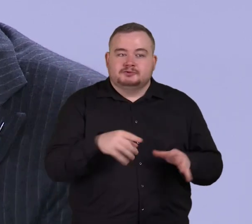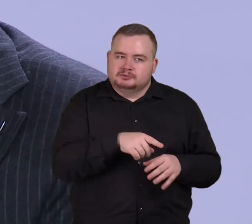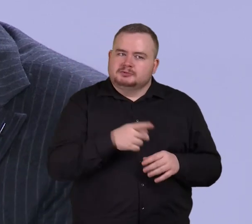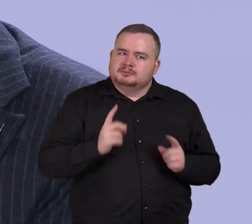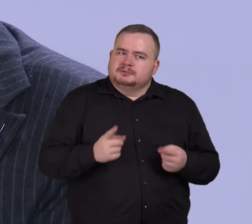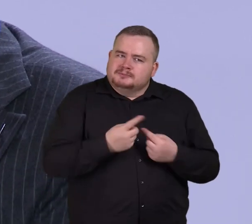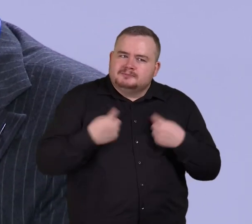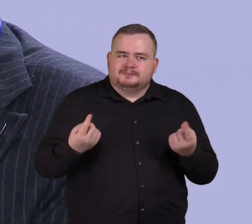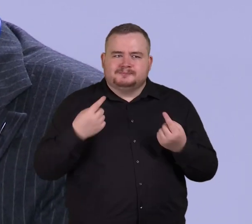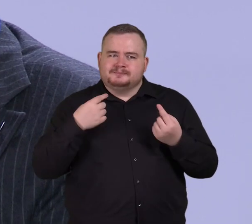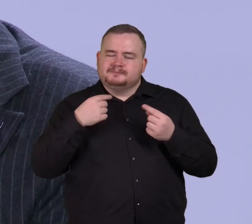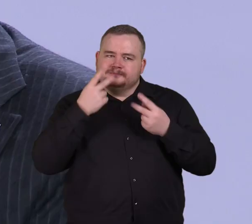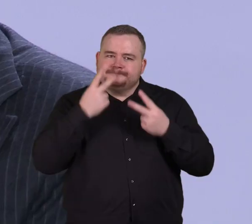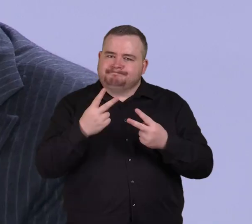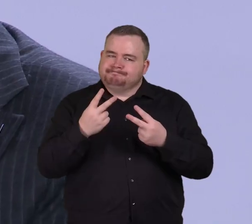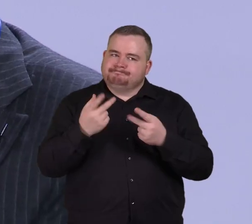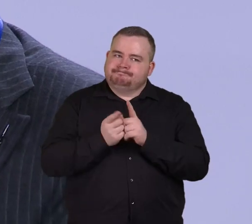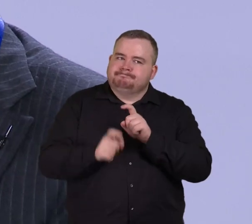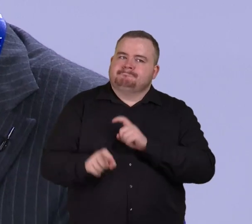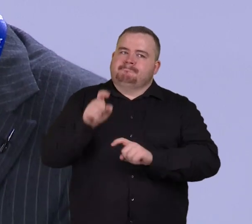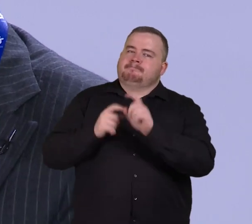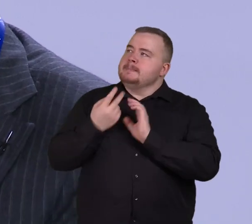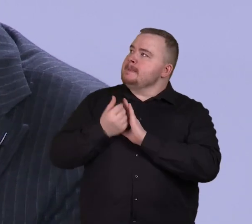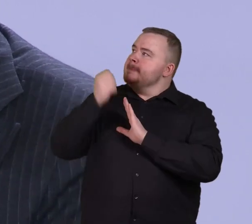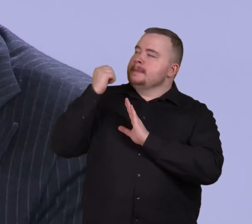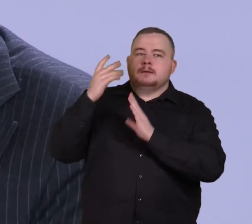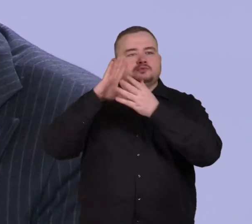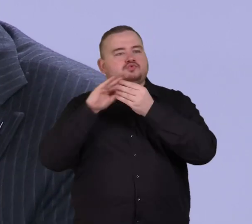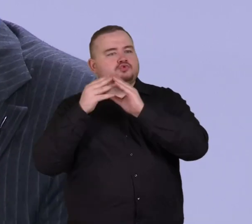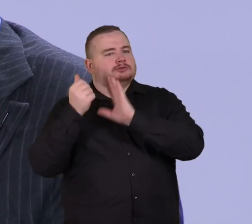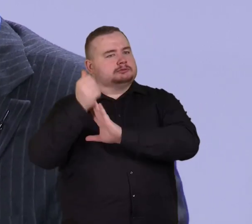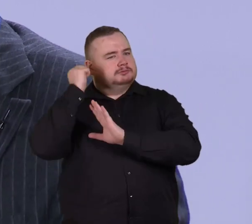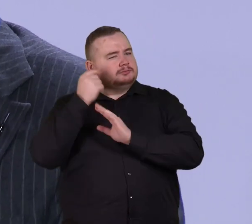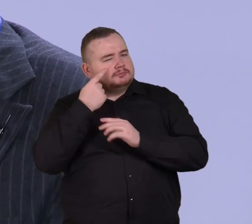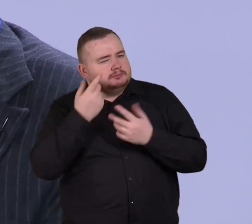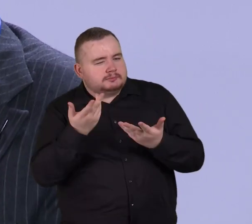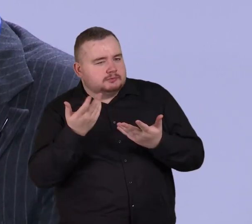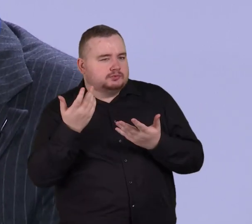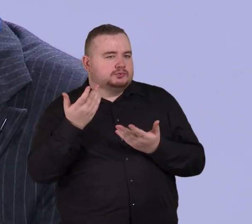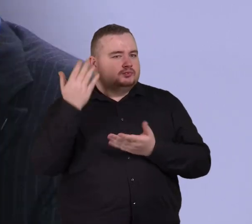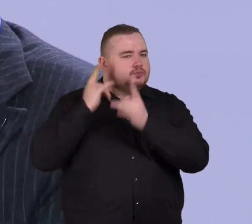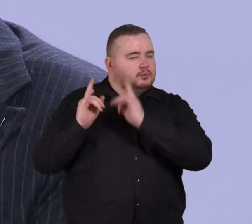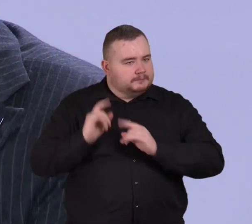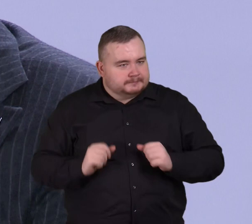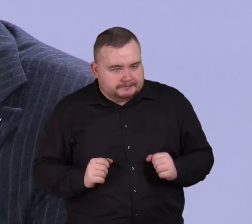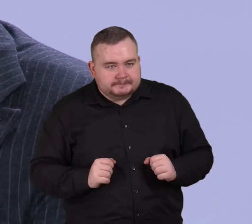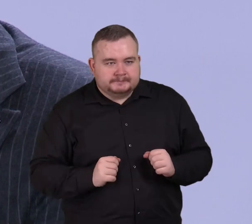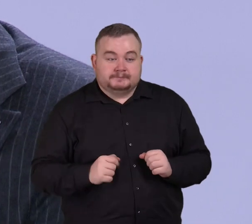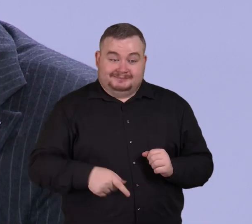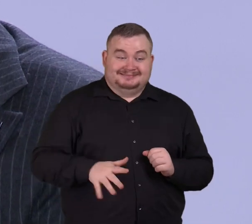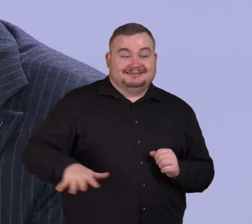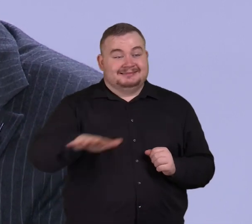Now, we need to go back in time because